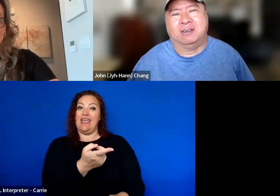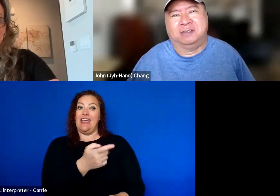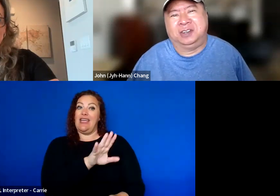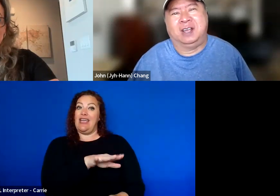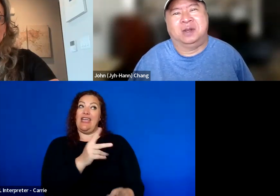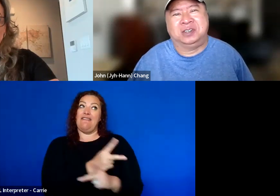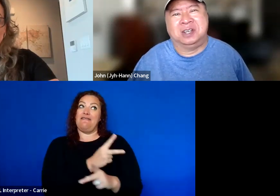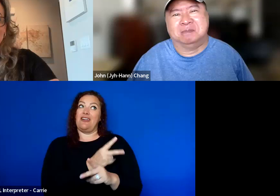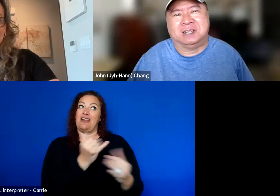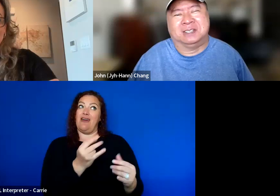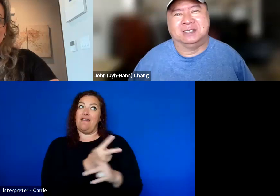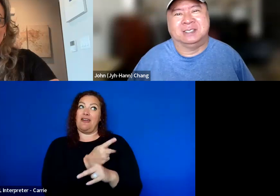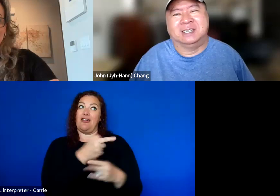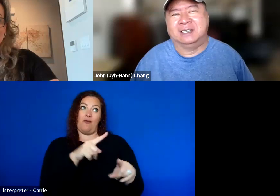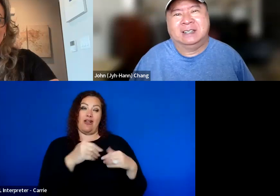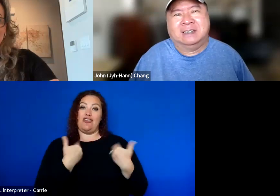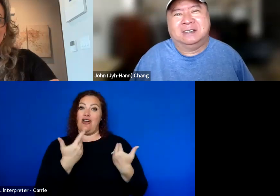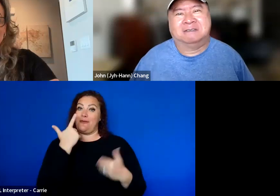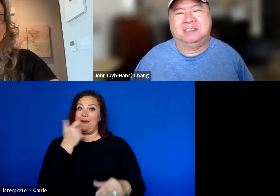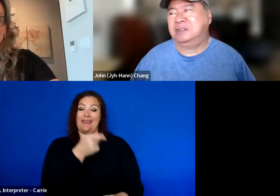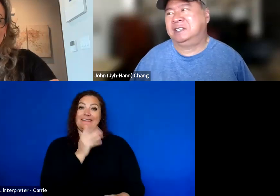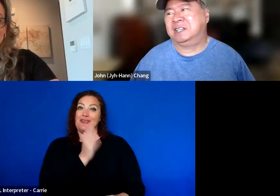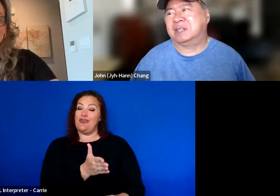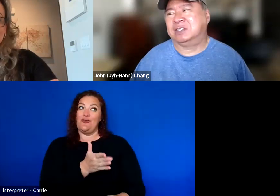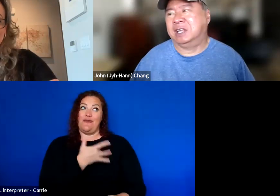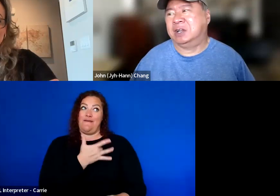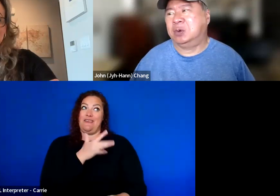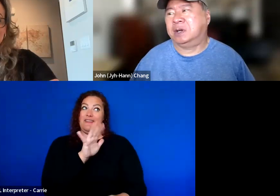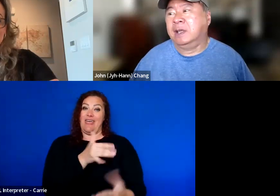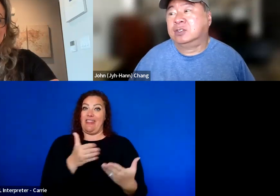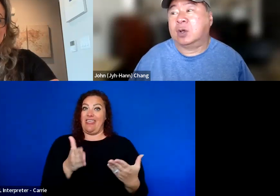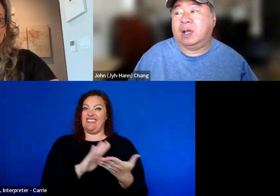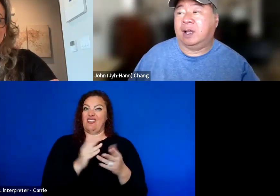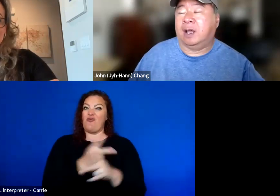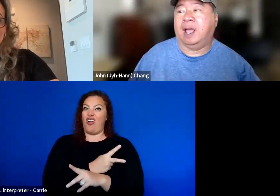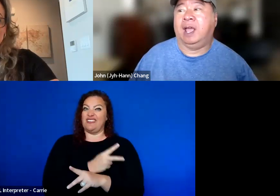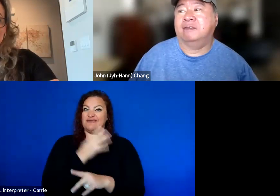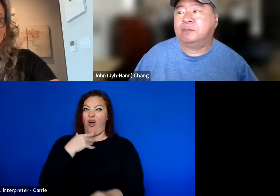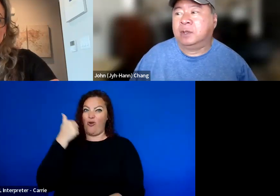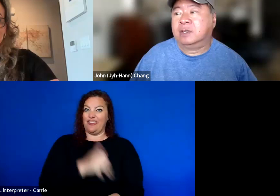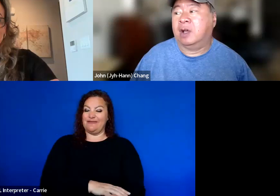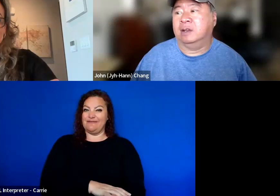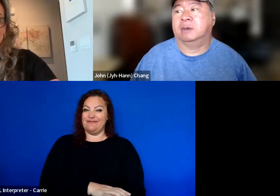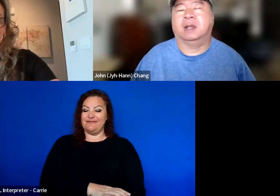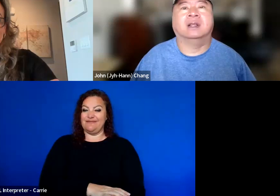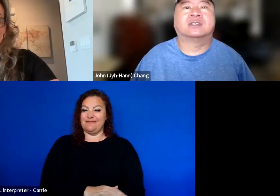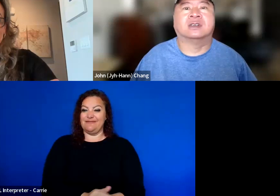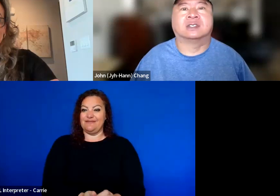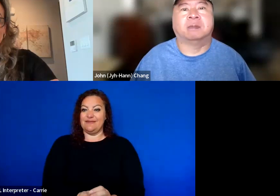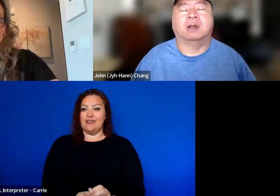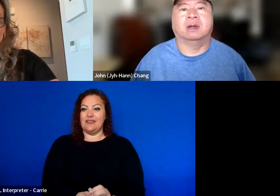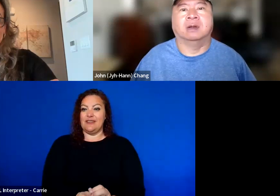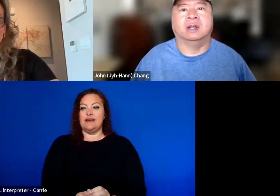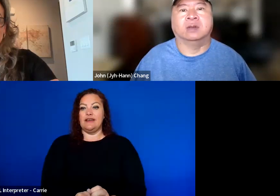figure it out while you're young, because you're gonna feel these things as you get older. So I have on my list